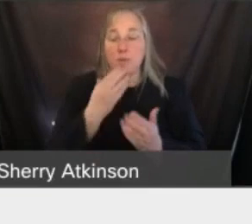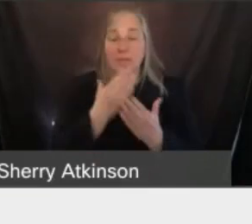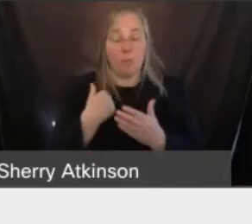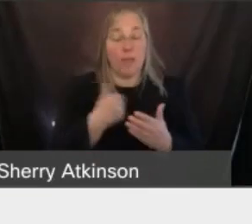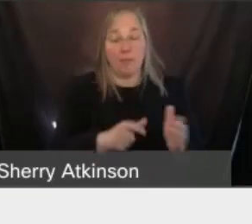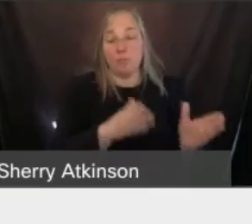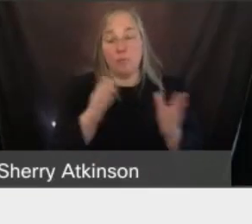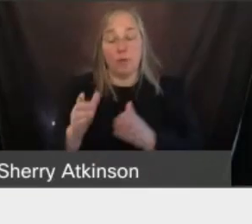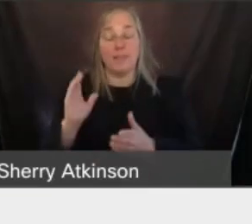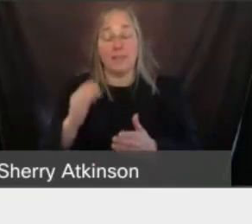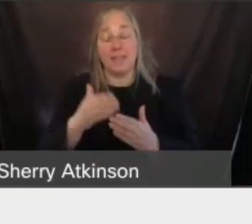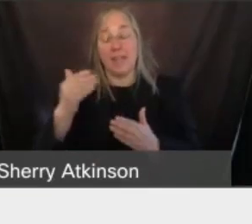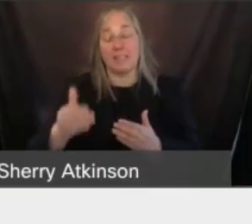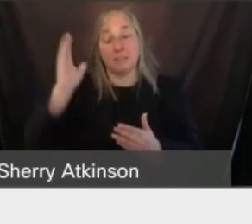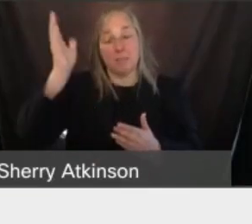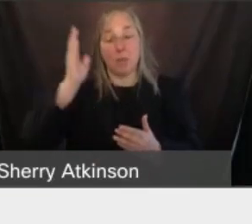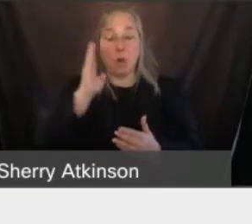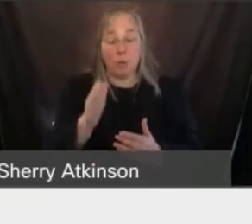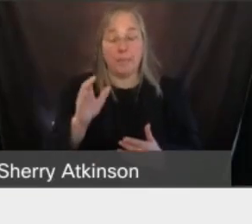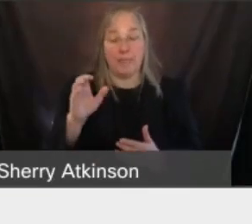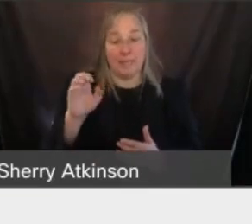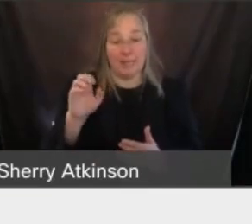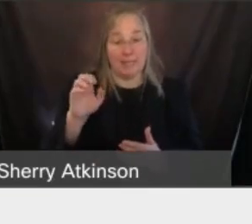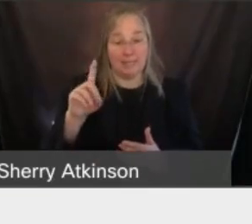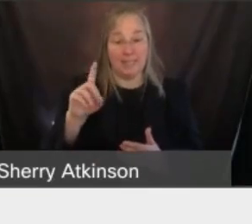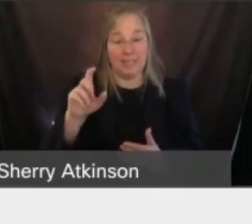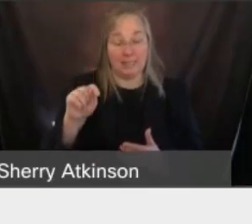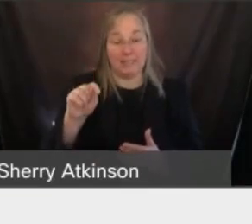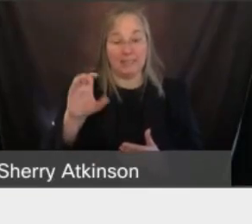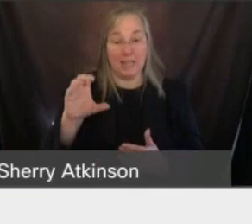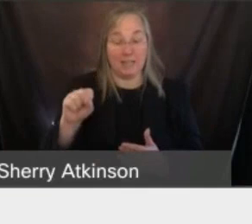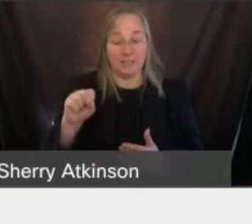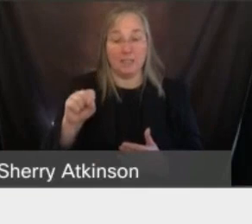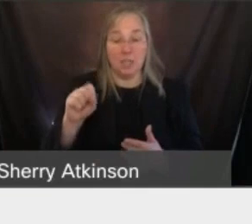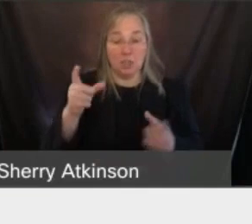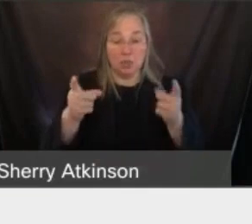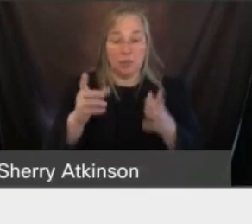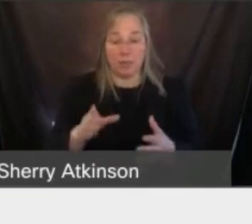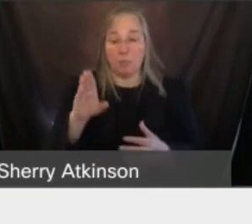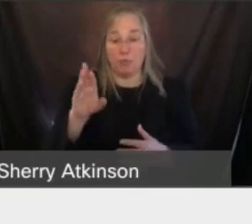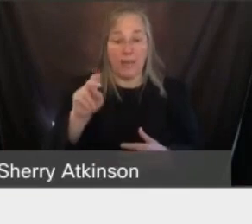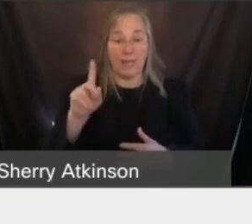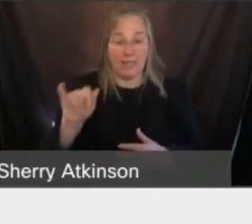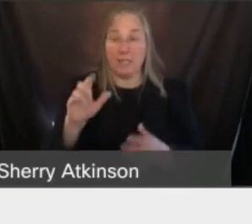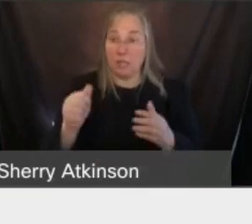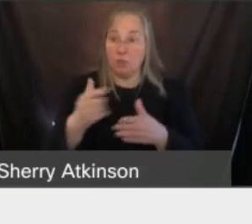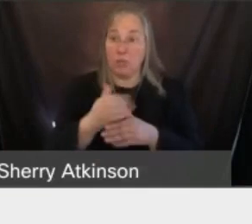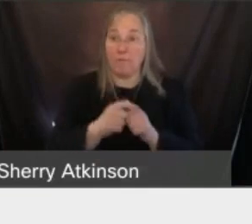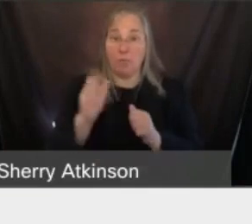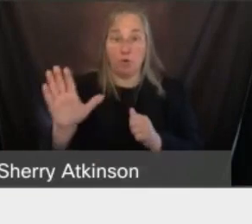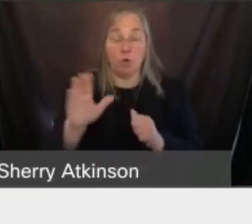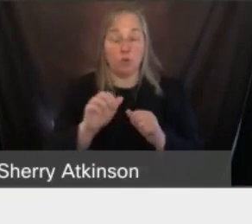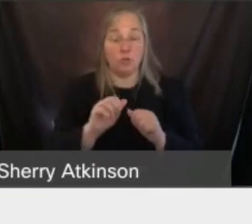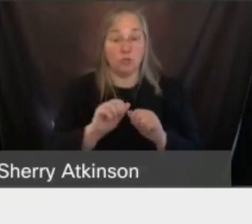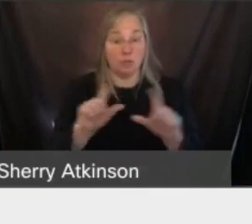on. So our next speaker will be DTCS Director Brandy. So are you able to share from your screen? I think we can